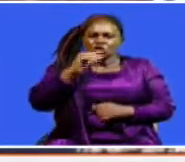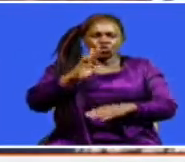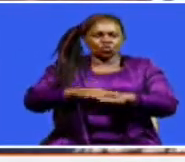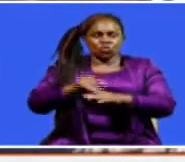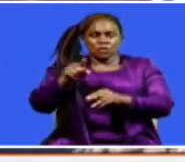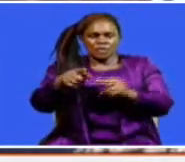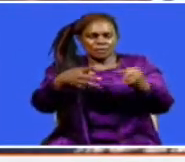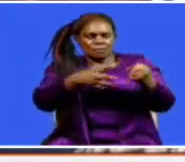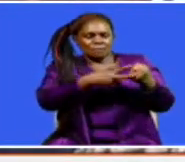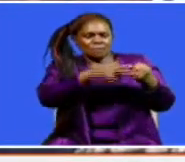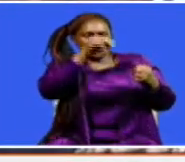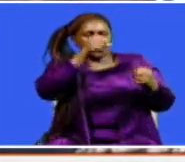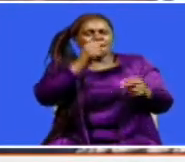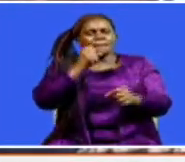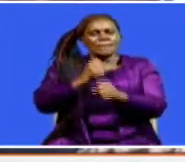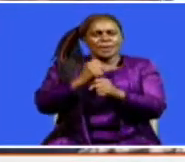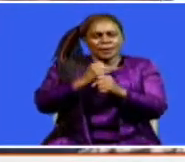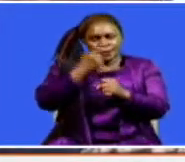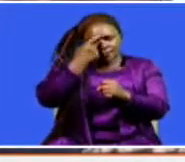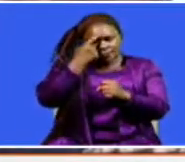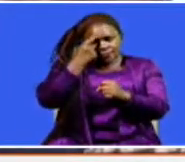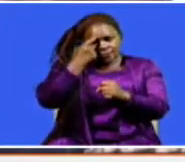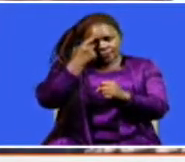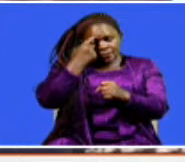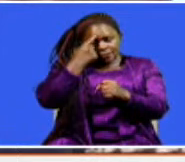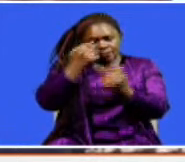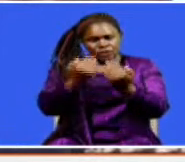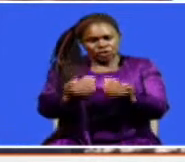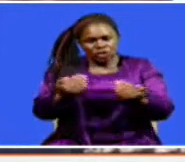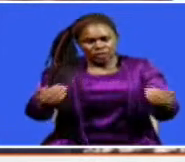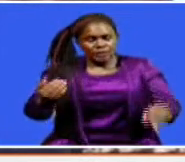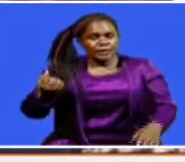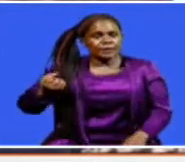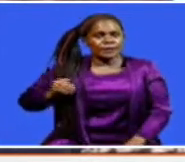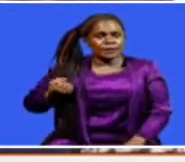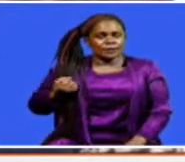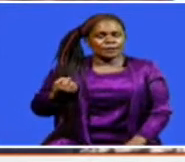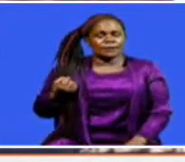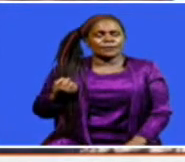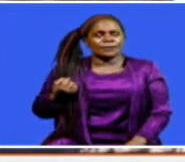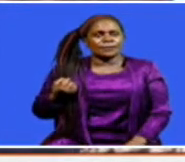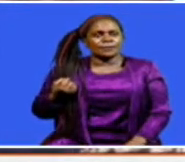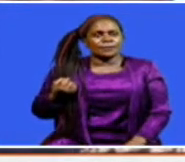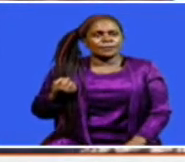Tohara hii imesababisha watoto wa kisichana